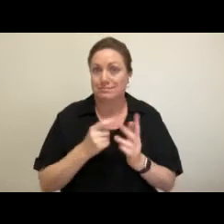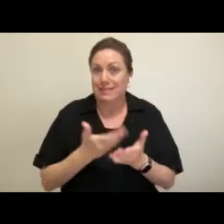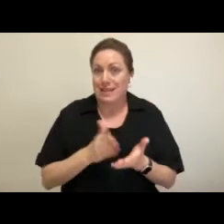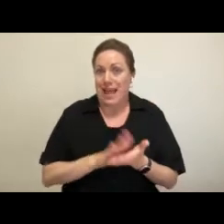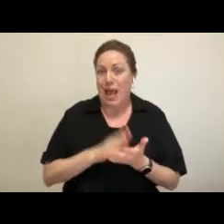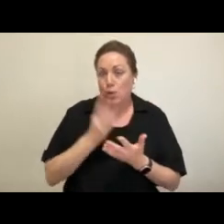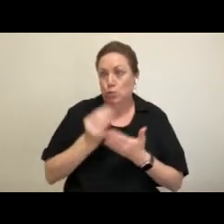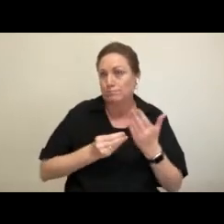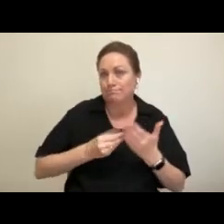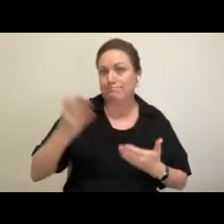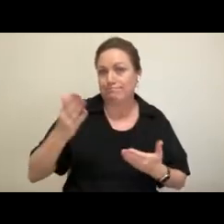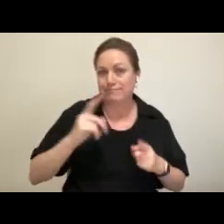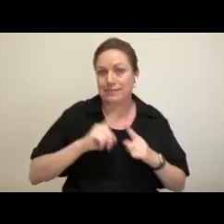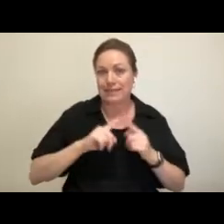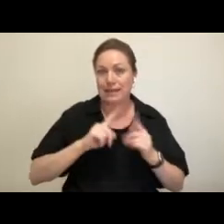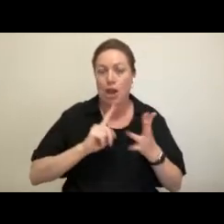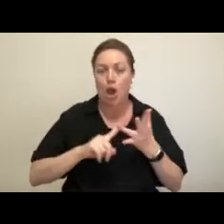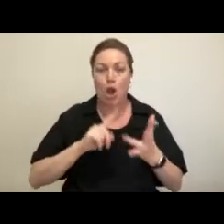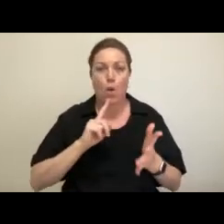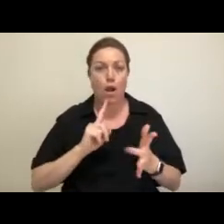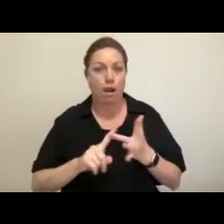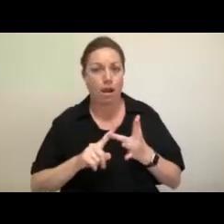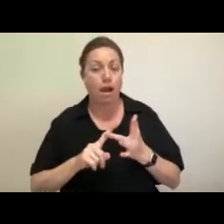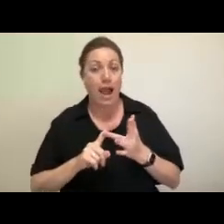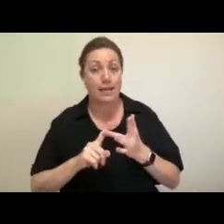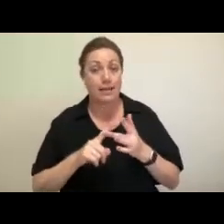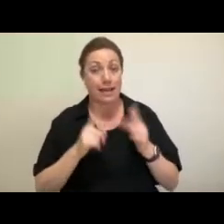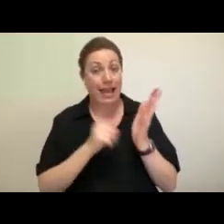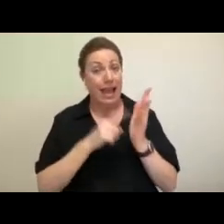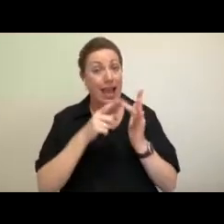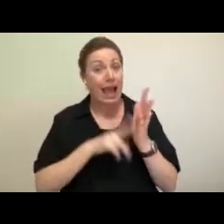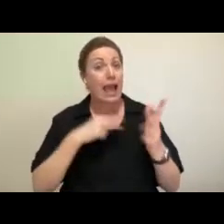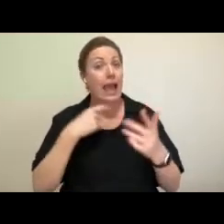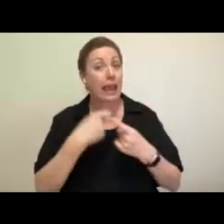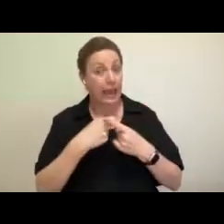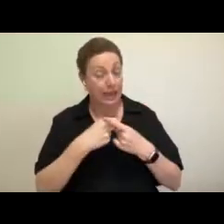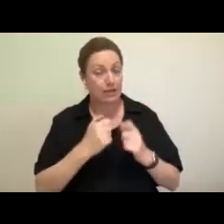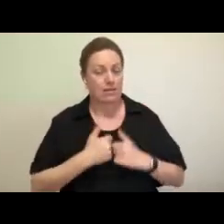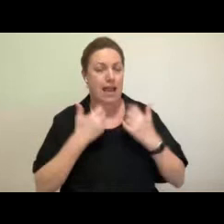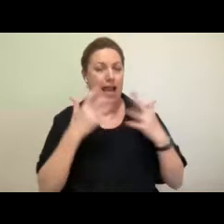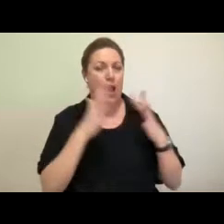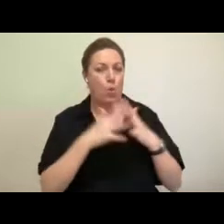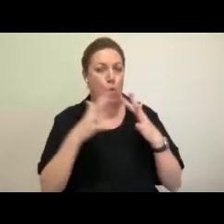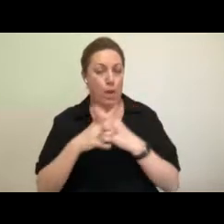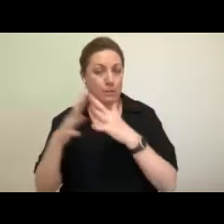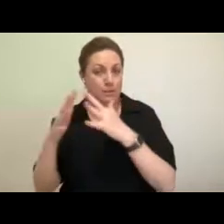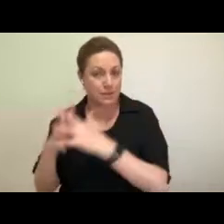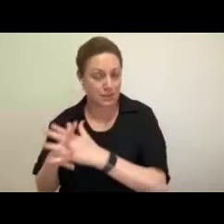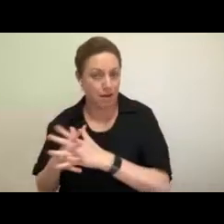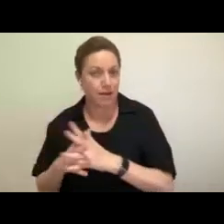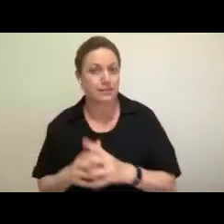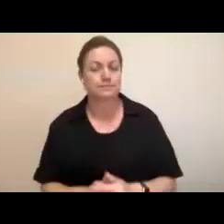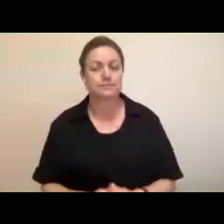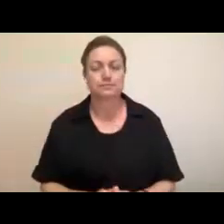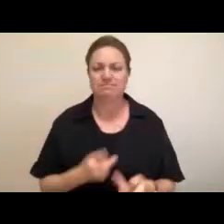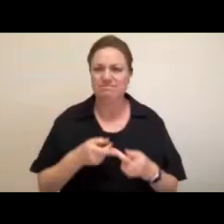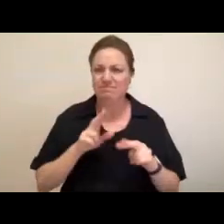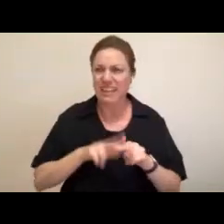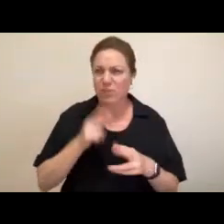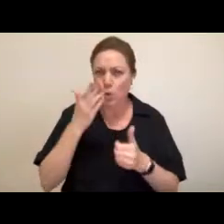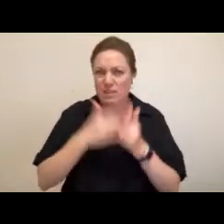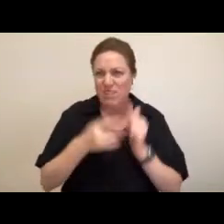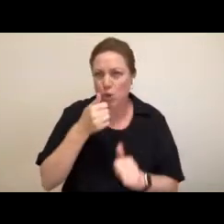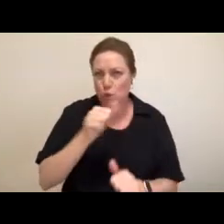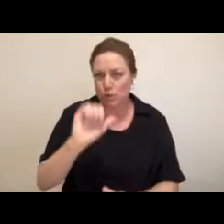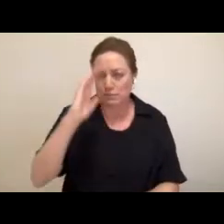links are on our website and in the guidelines. And if you haven't used Smarty Grants before, it's pretty straightforward. You need to register or log